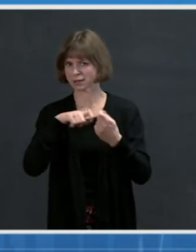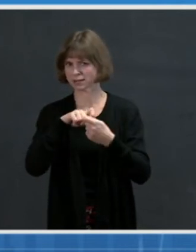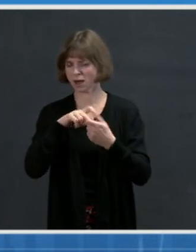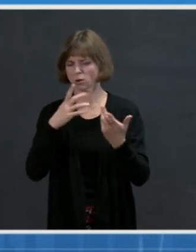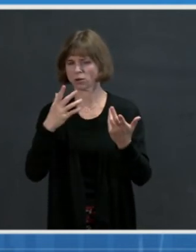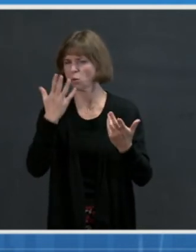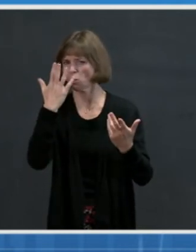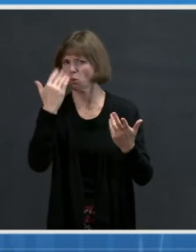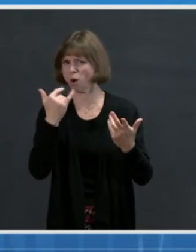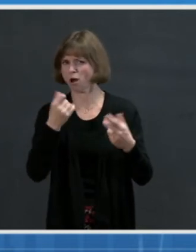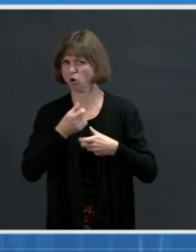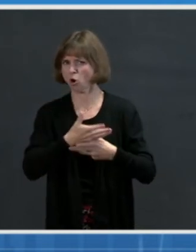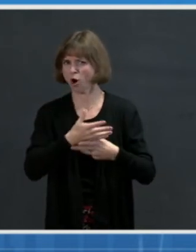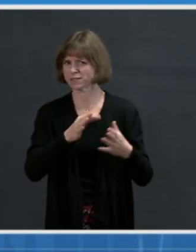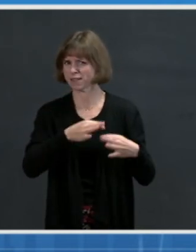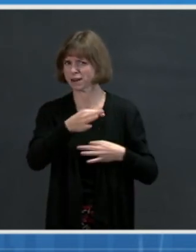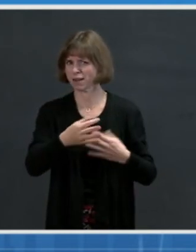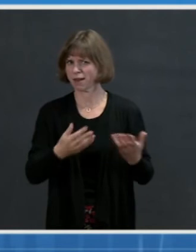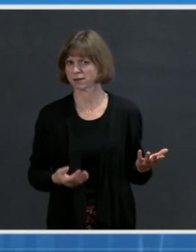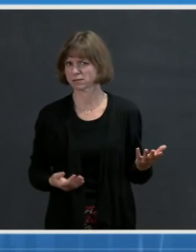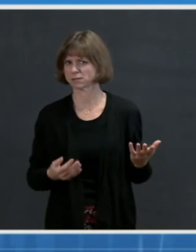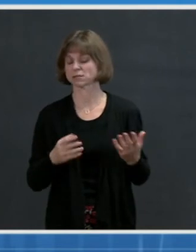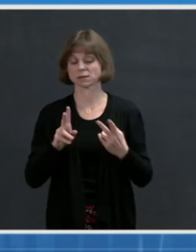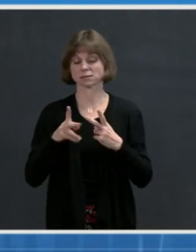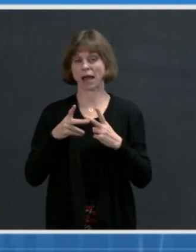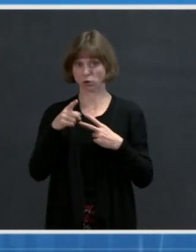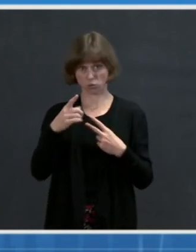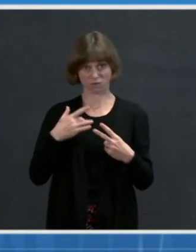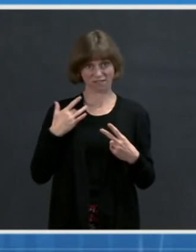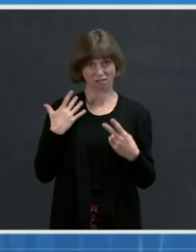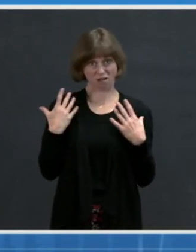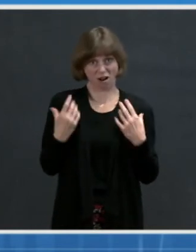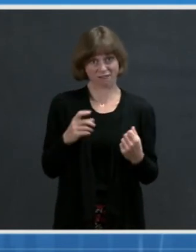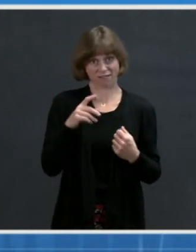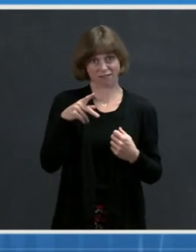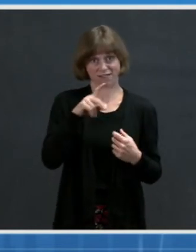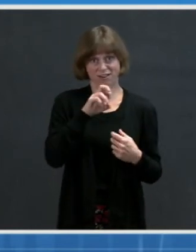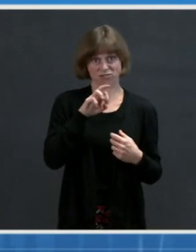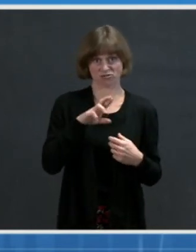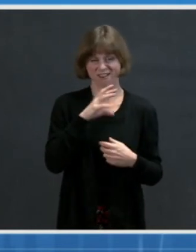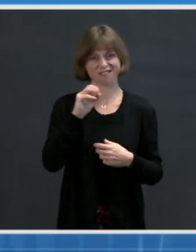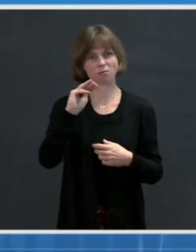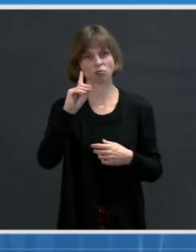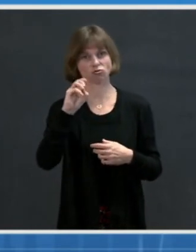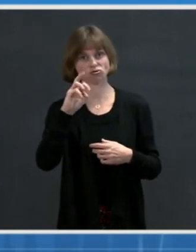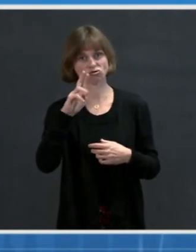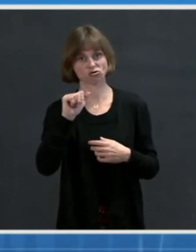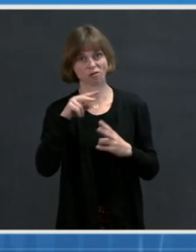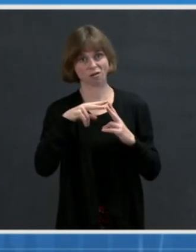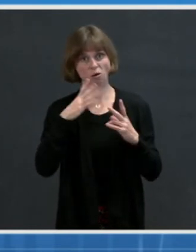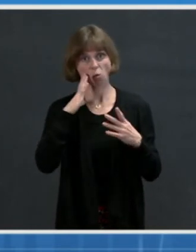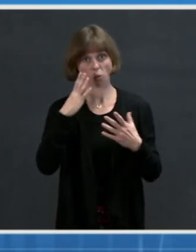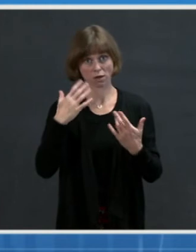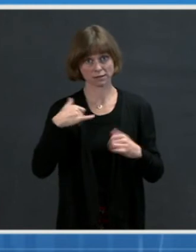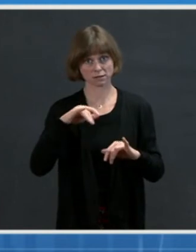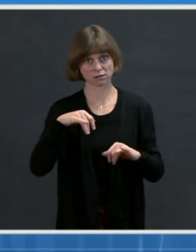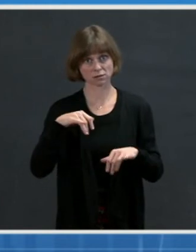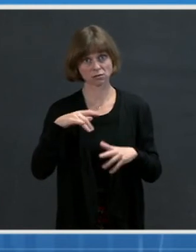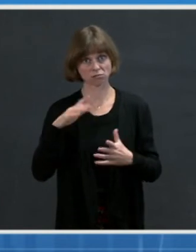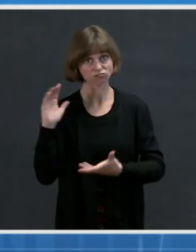delays? Secondly, how confident are you that Pfizer and Moderna are going to be able to deliver the